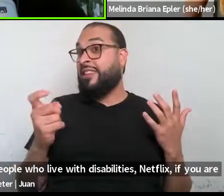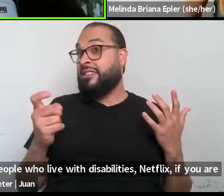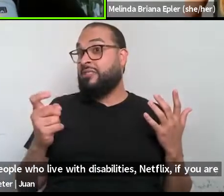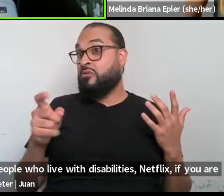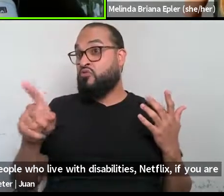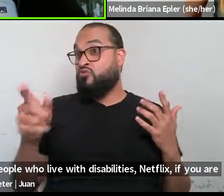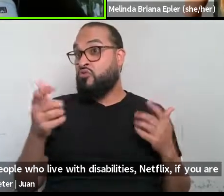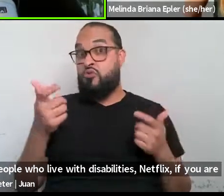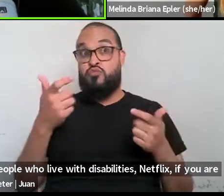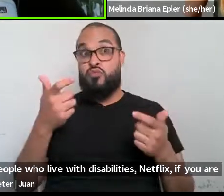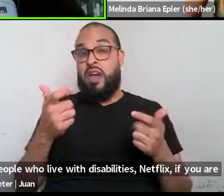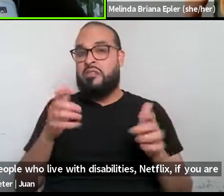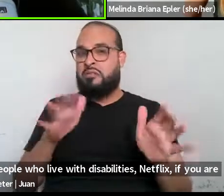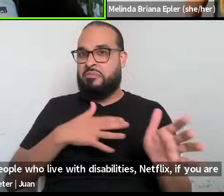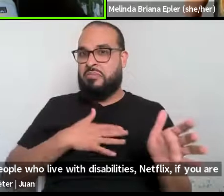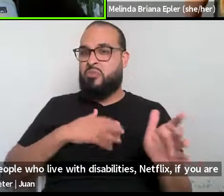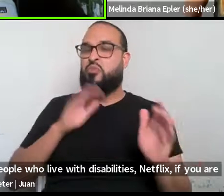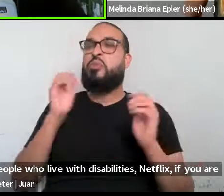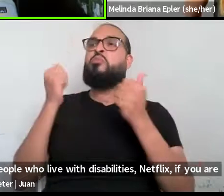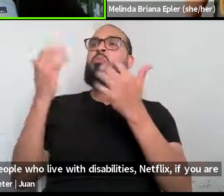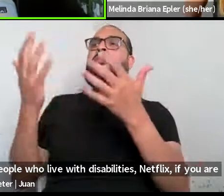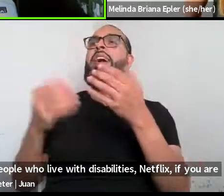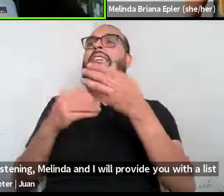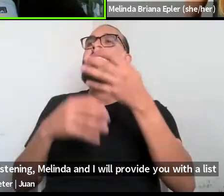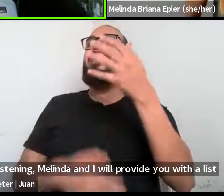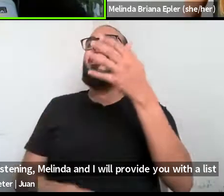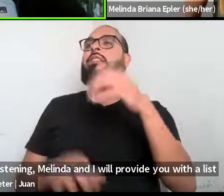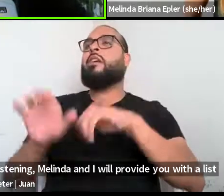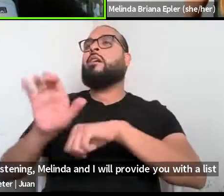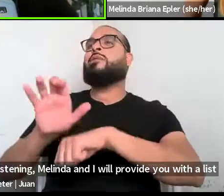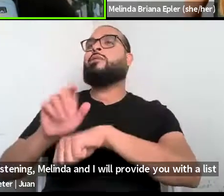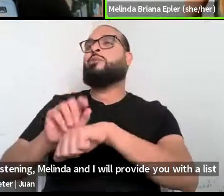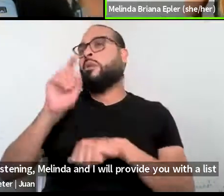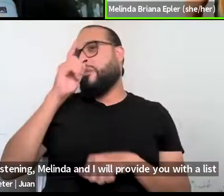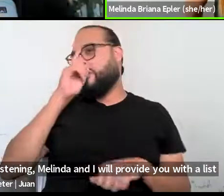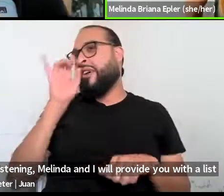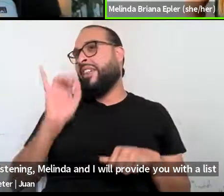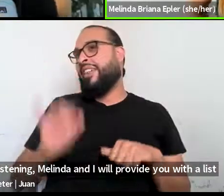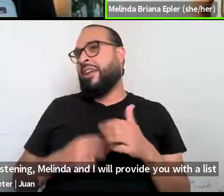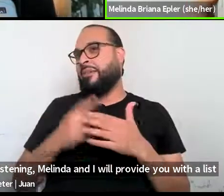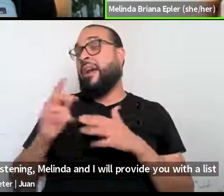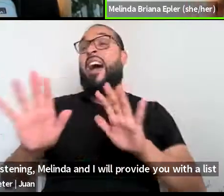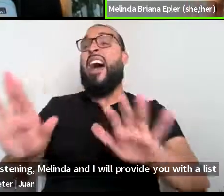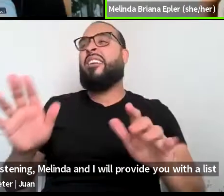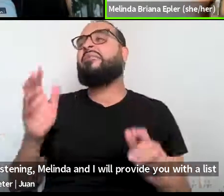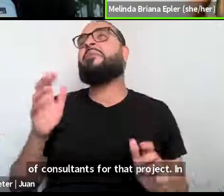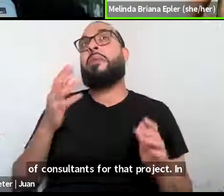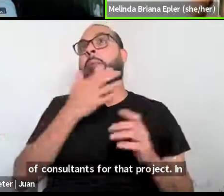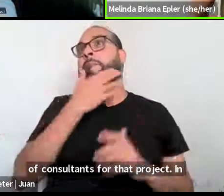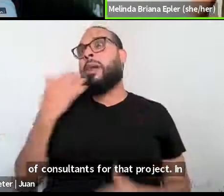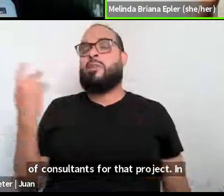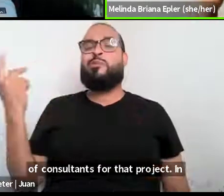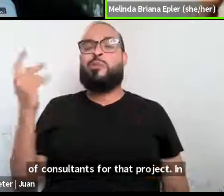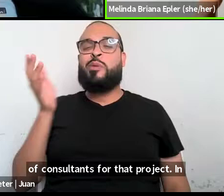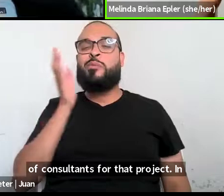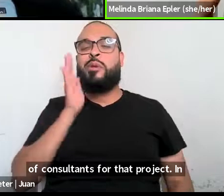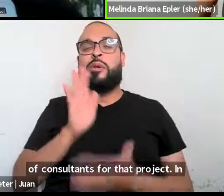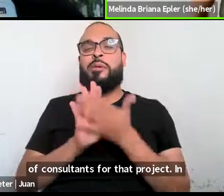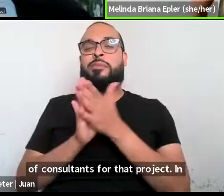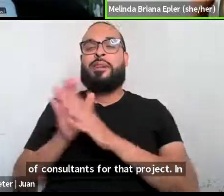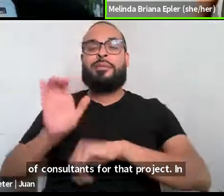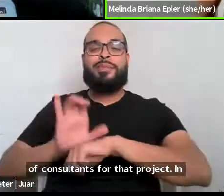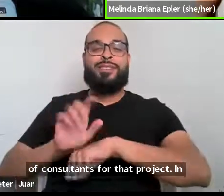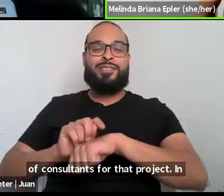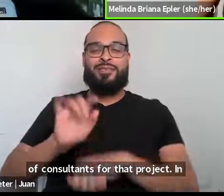provide you with a list Mhm. of consultants for that project. In fact, Mhm. we'll be Mhm. consultants. Well, could be consultants for that project. Absolutely. I'd